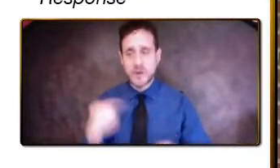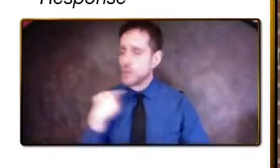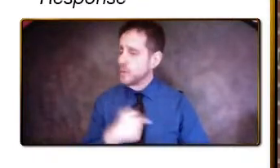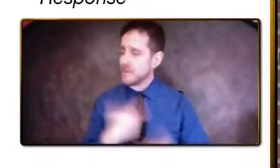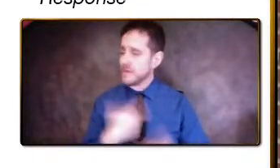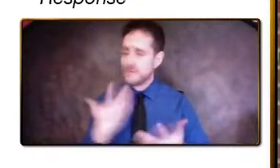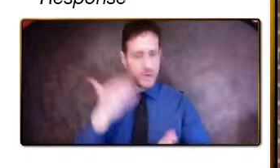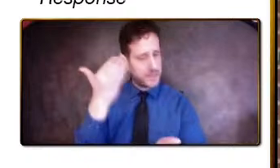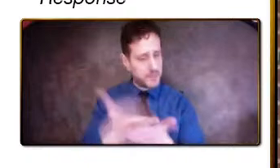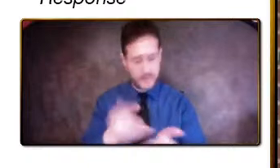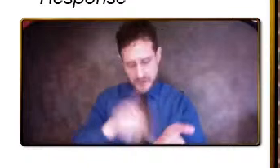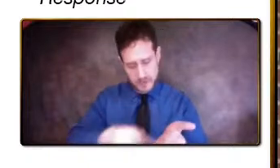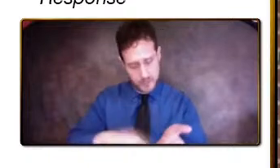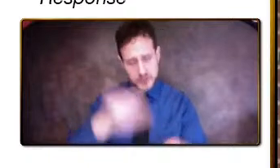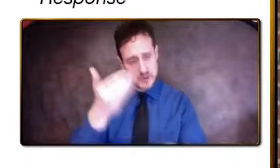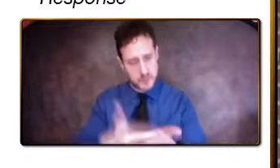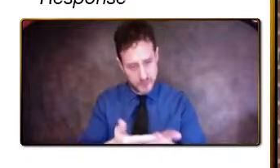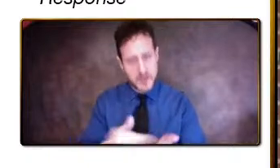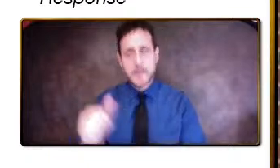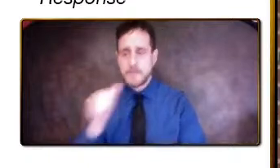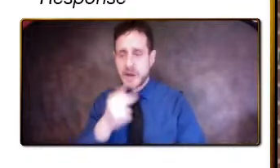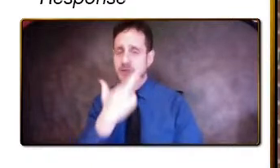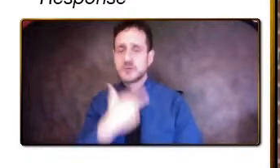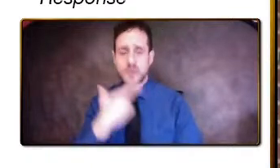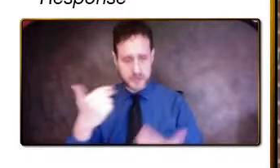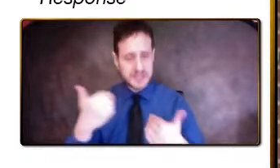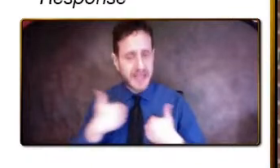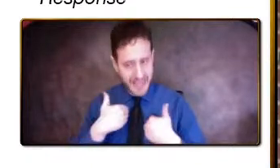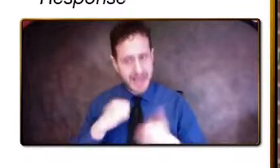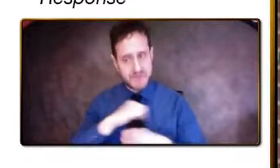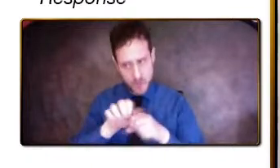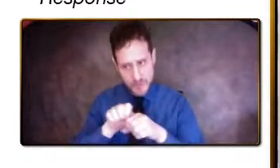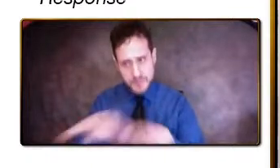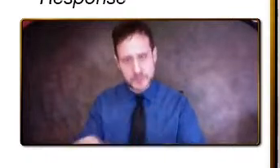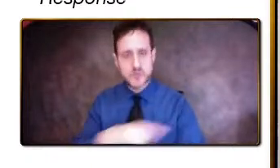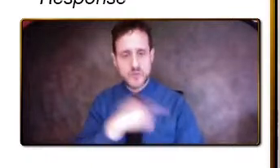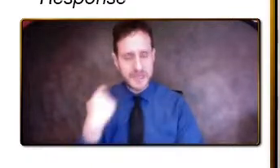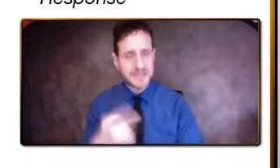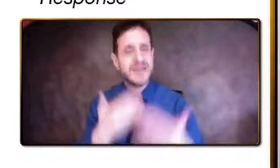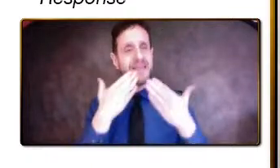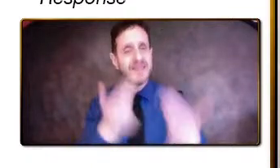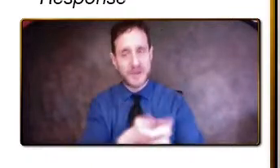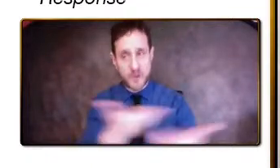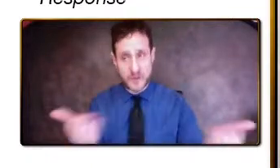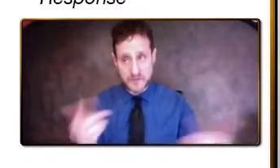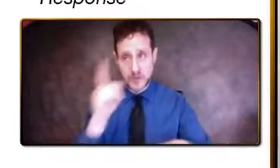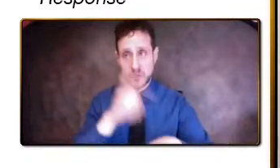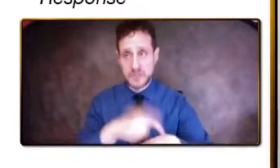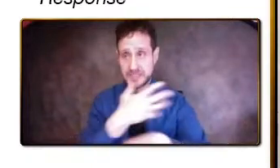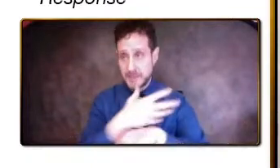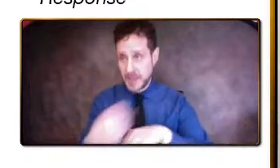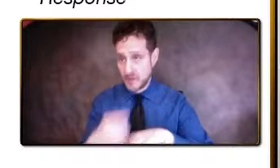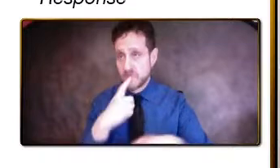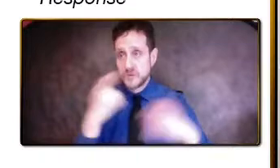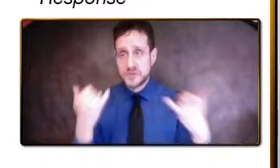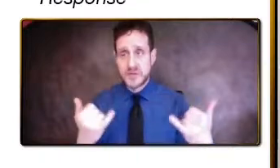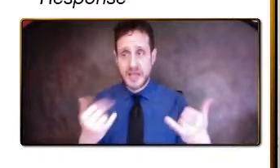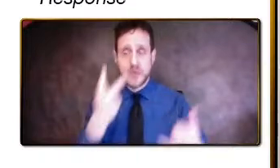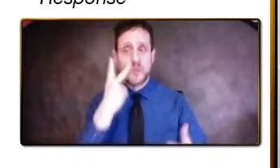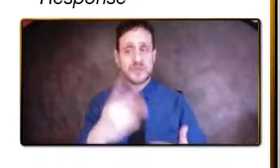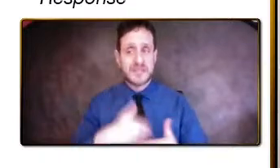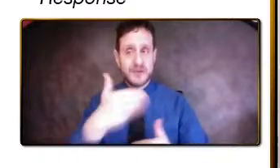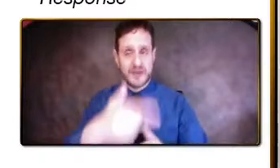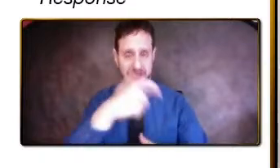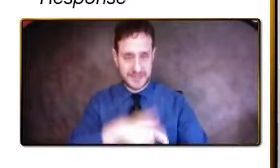a site for transmission as well. All right, thank you everyone. That's all the time we have for today. We will see you next time.